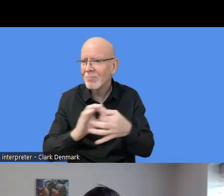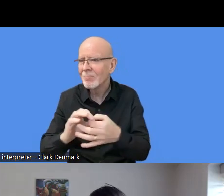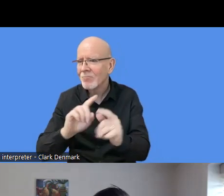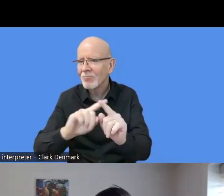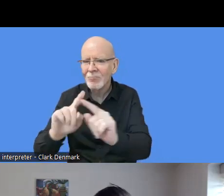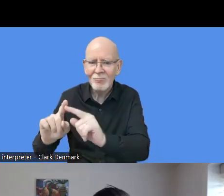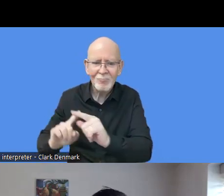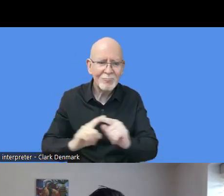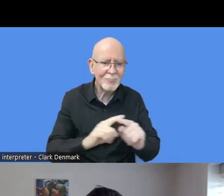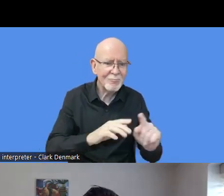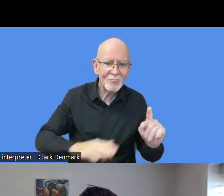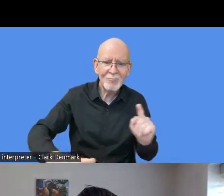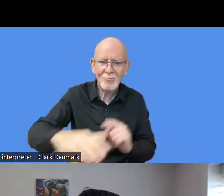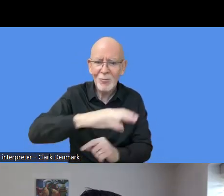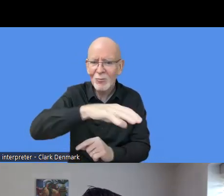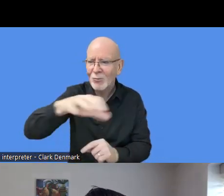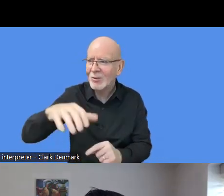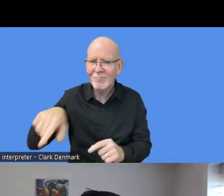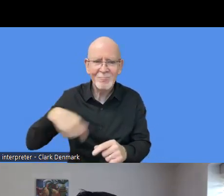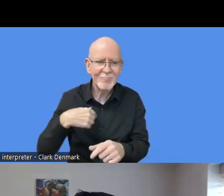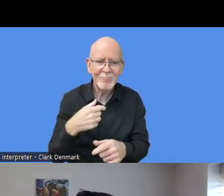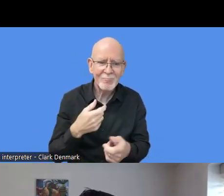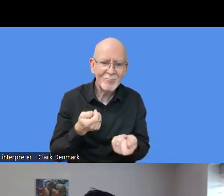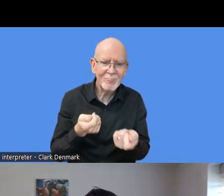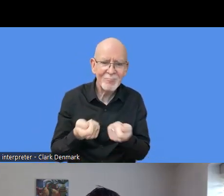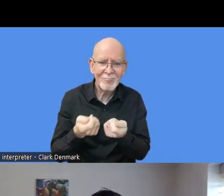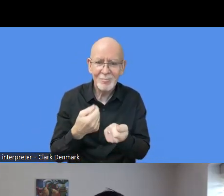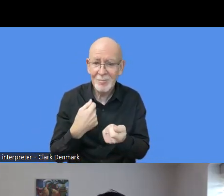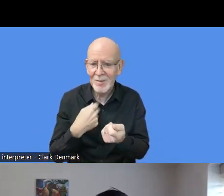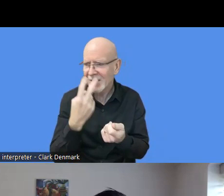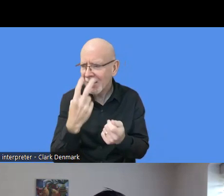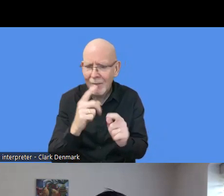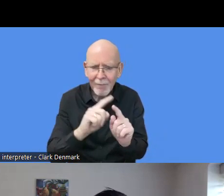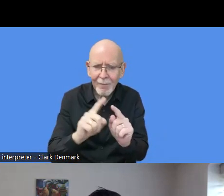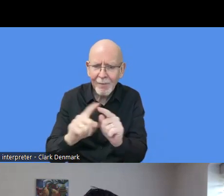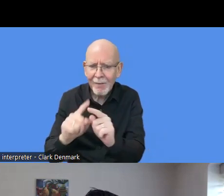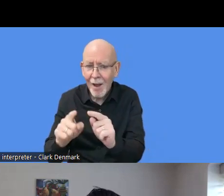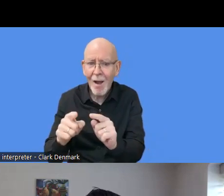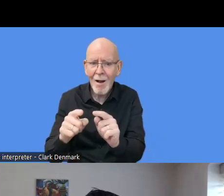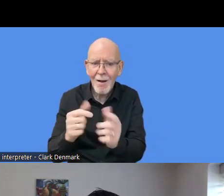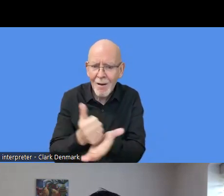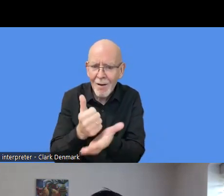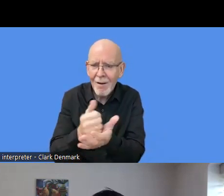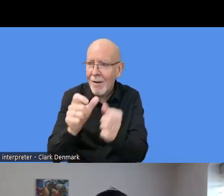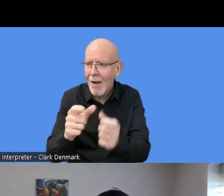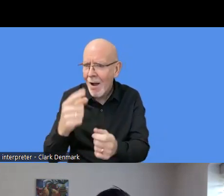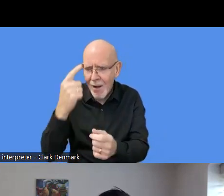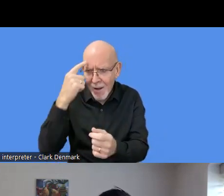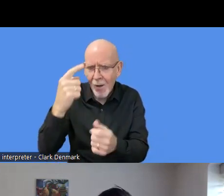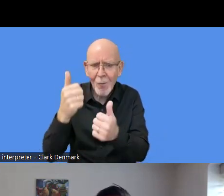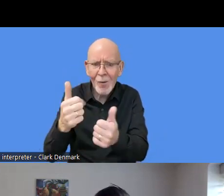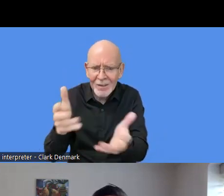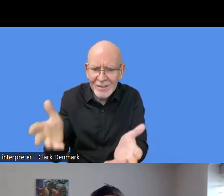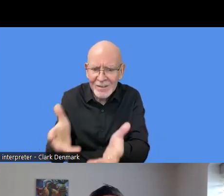one country and in one context across other countries and other contexts. So we also use the conference as